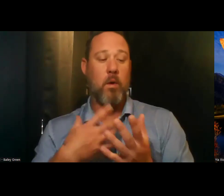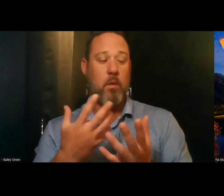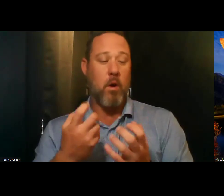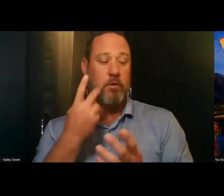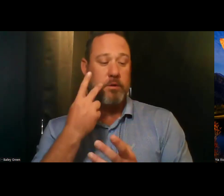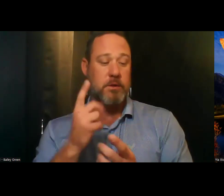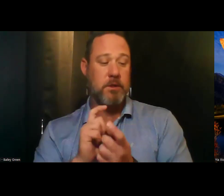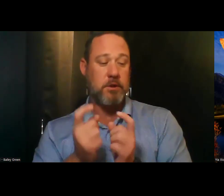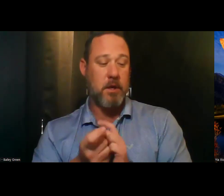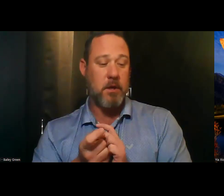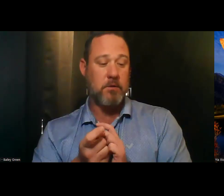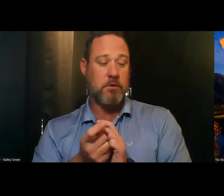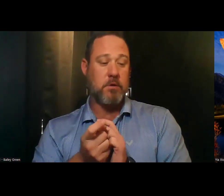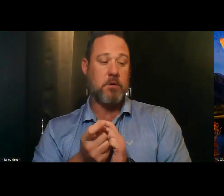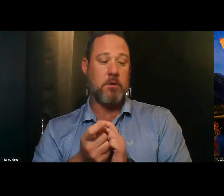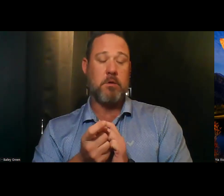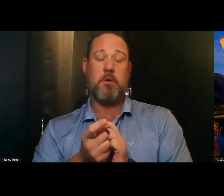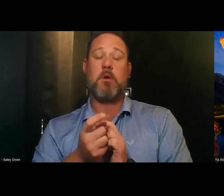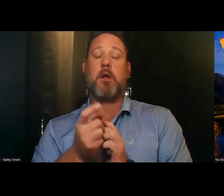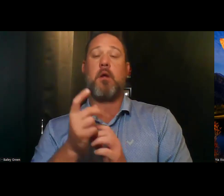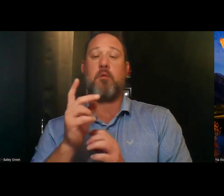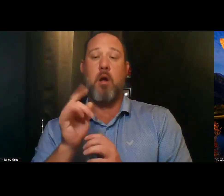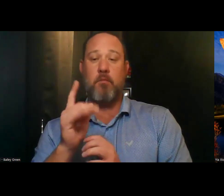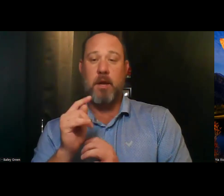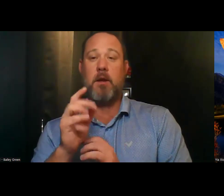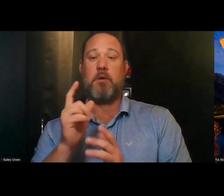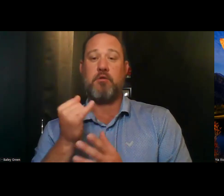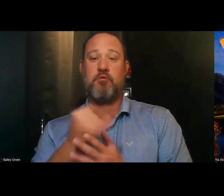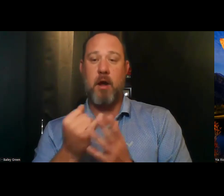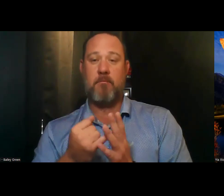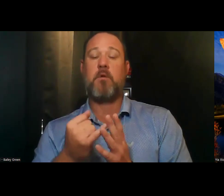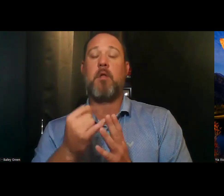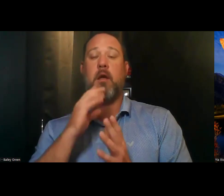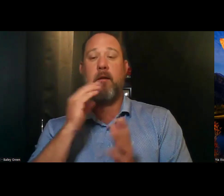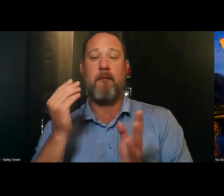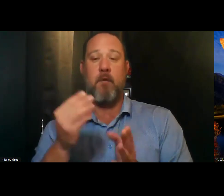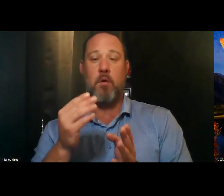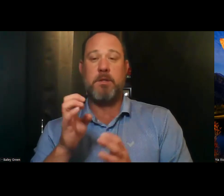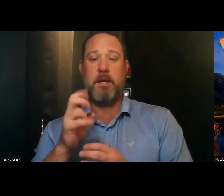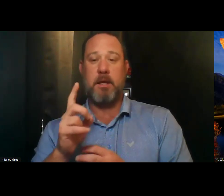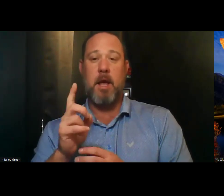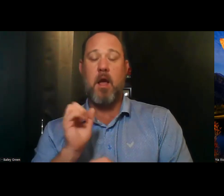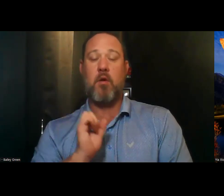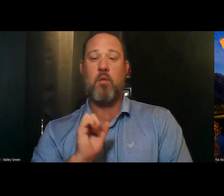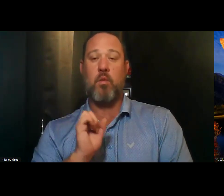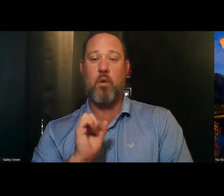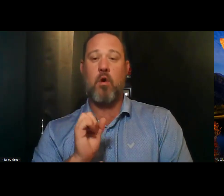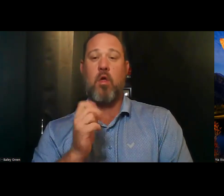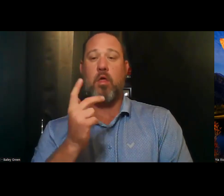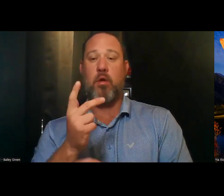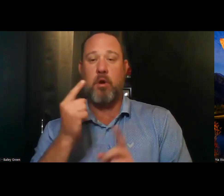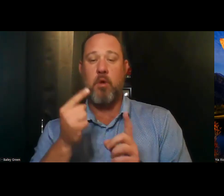result, we developed an updated draft charter that focuses ECAD's work on the three